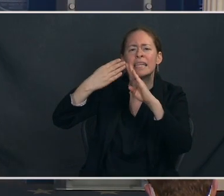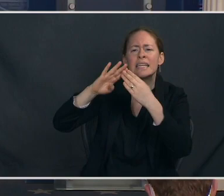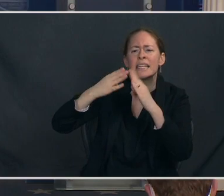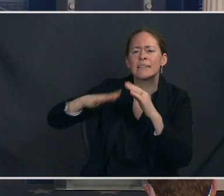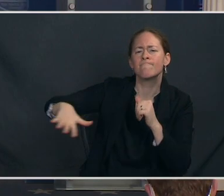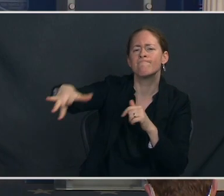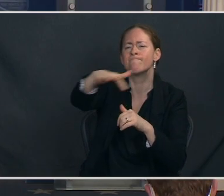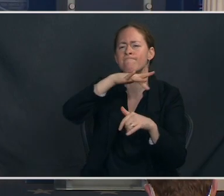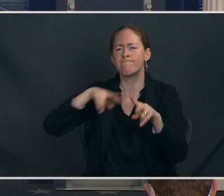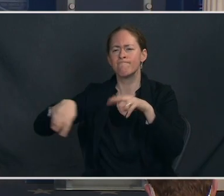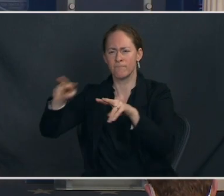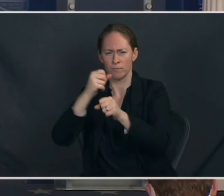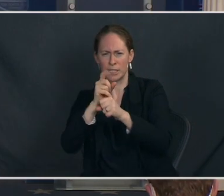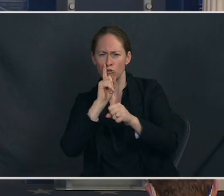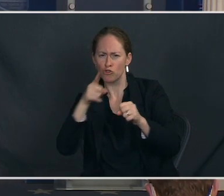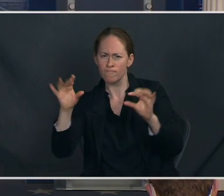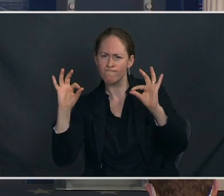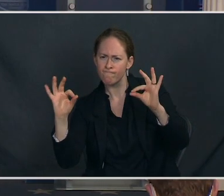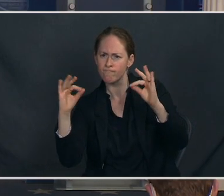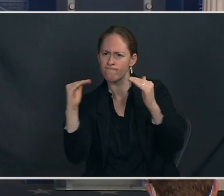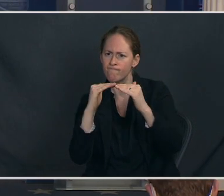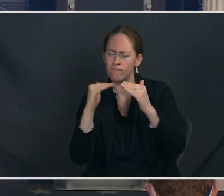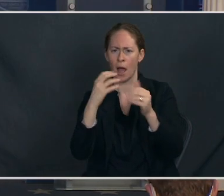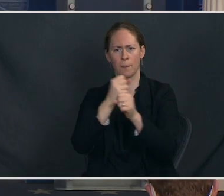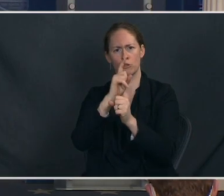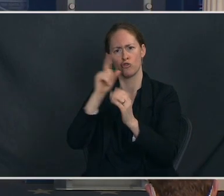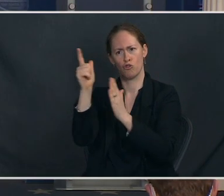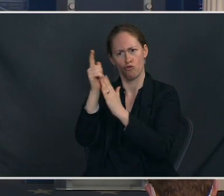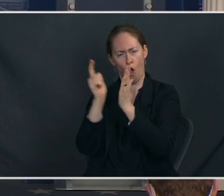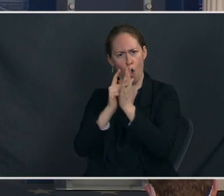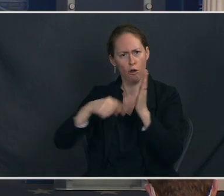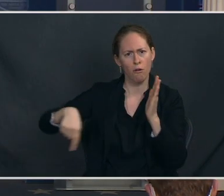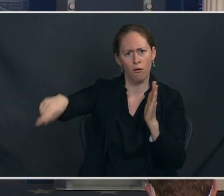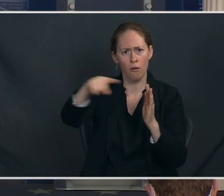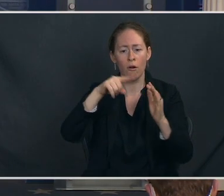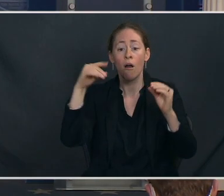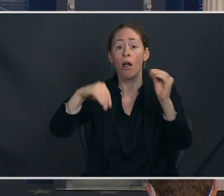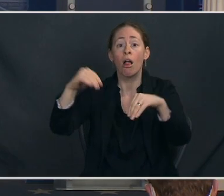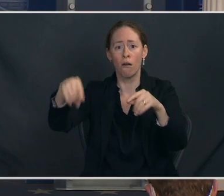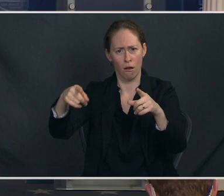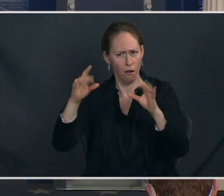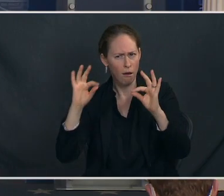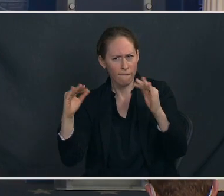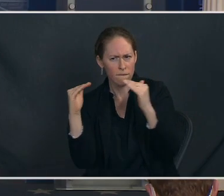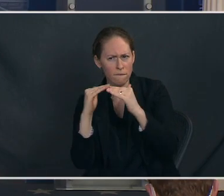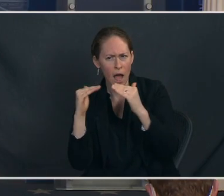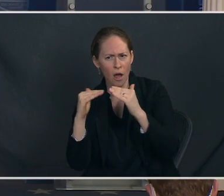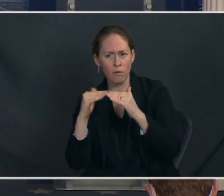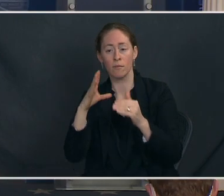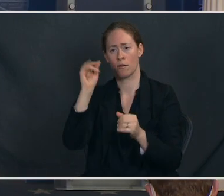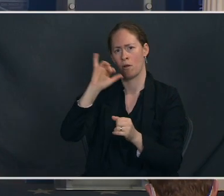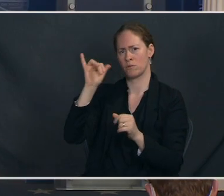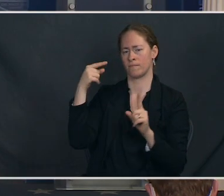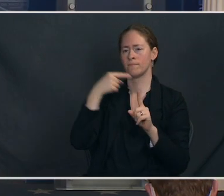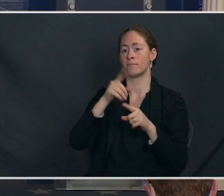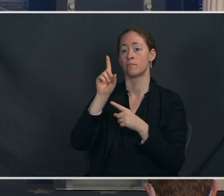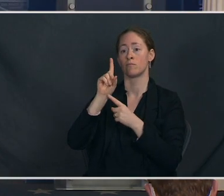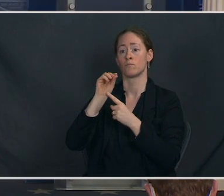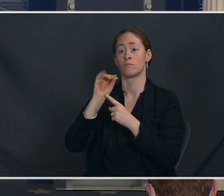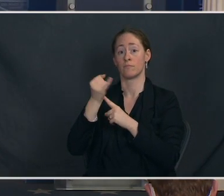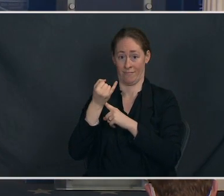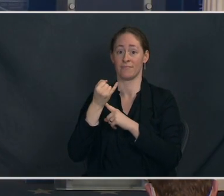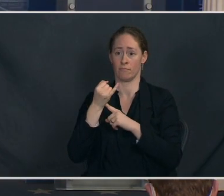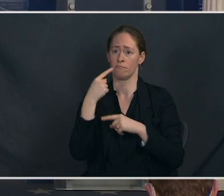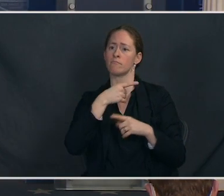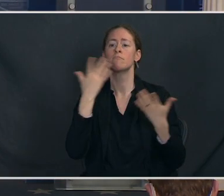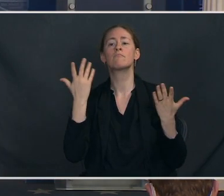laws. He will also sign an executive order directing the Department of Justice not to renew any contracts with